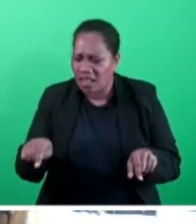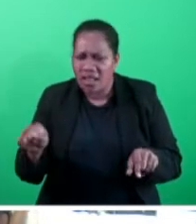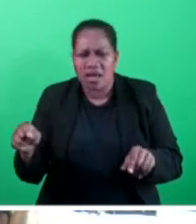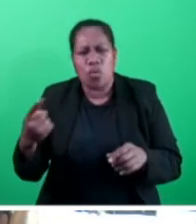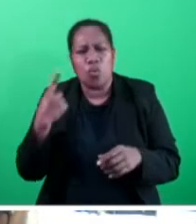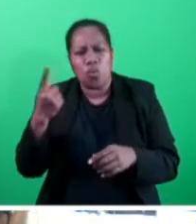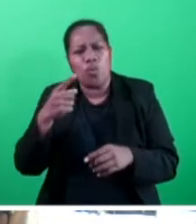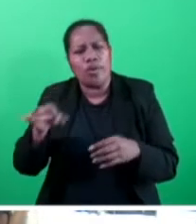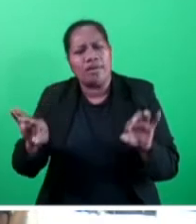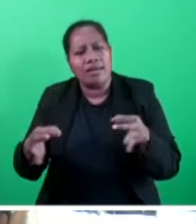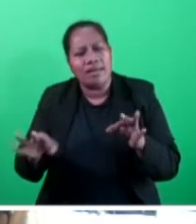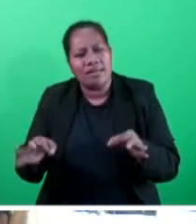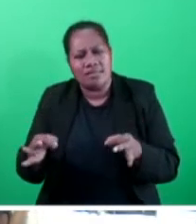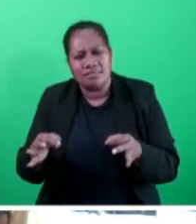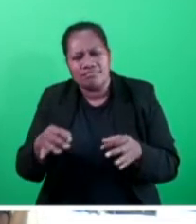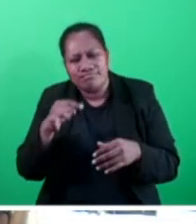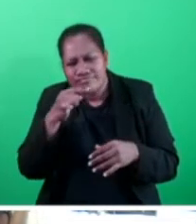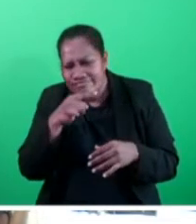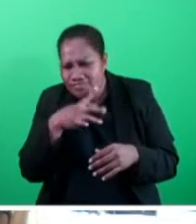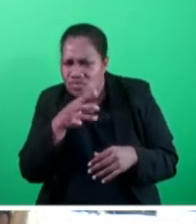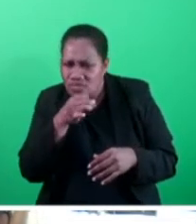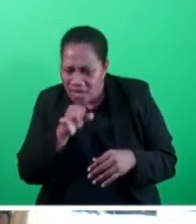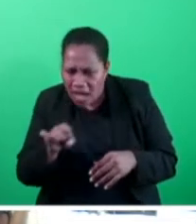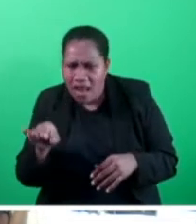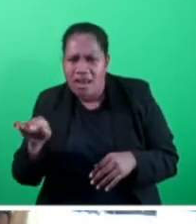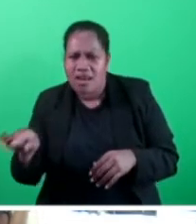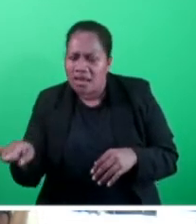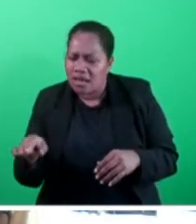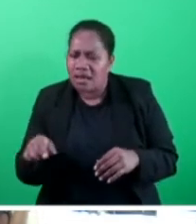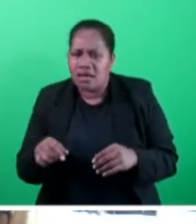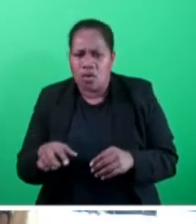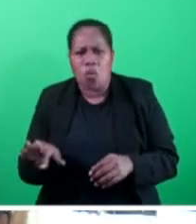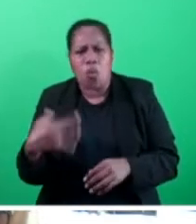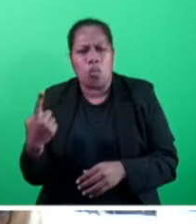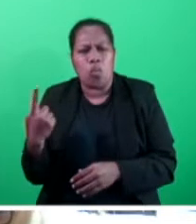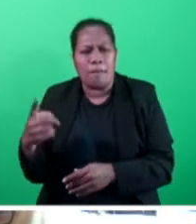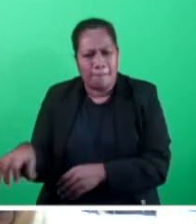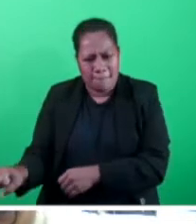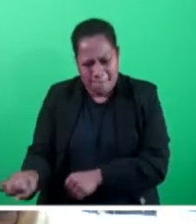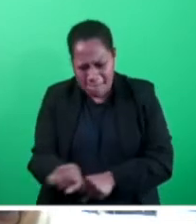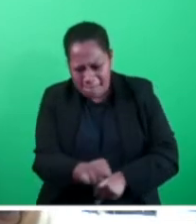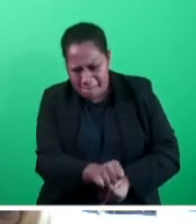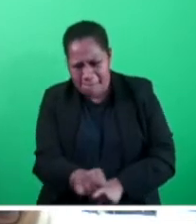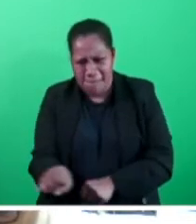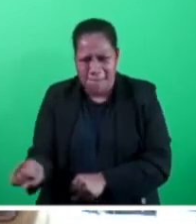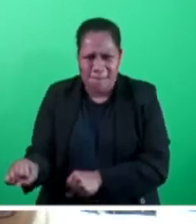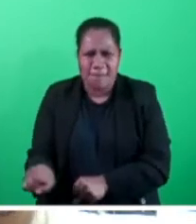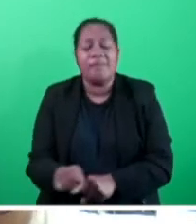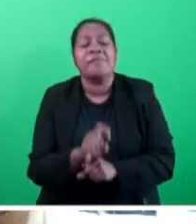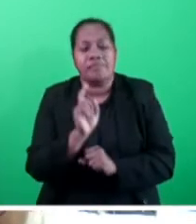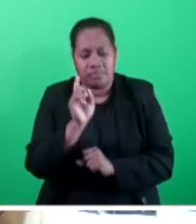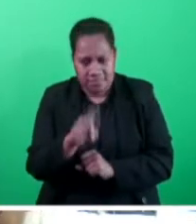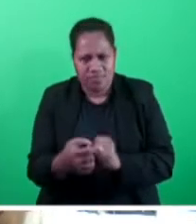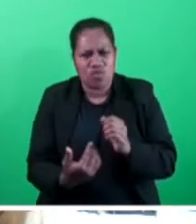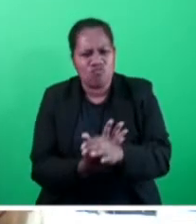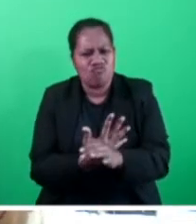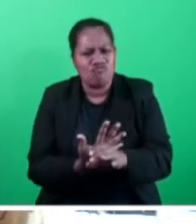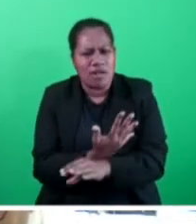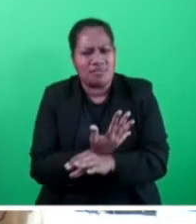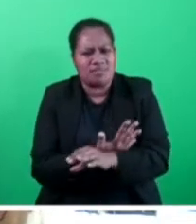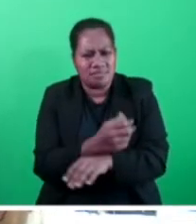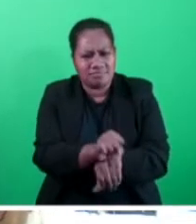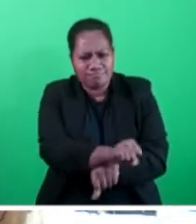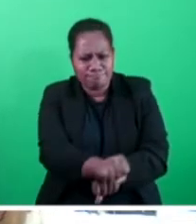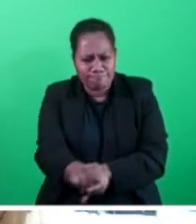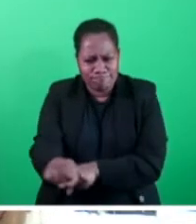said there was no wages order for the seafarers in the review, but